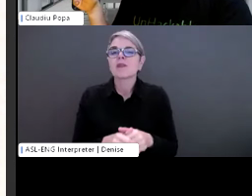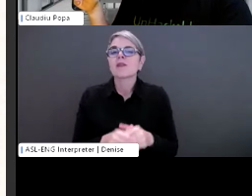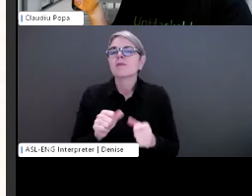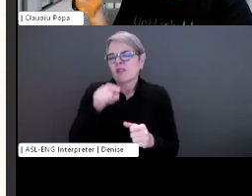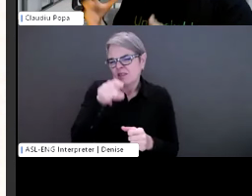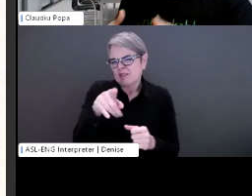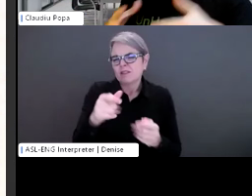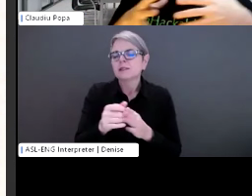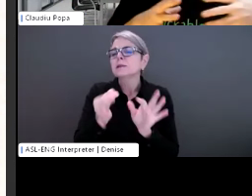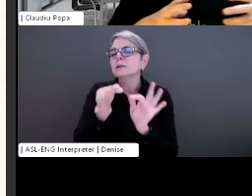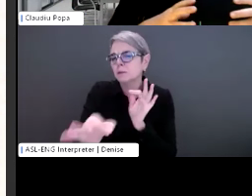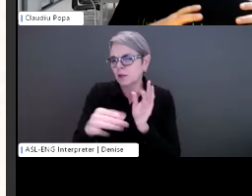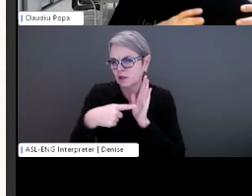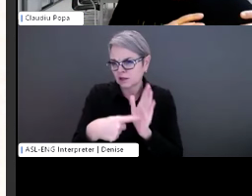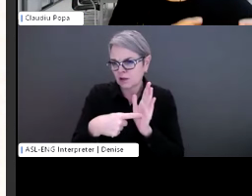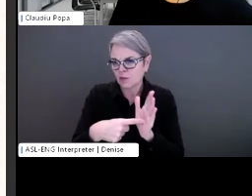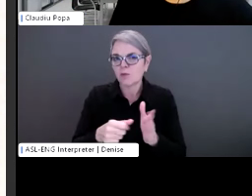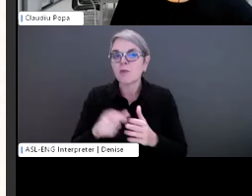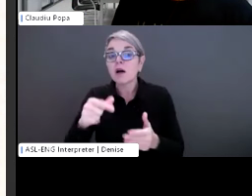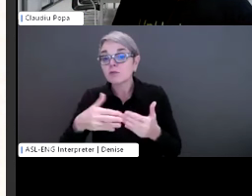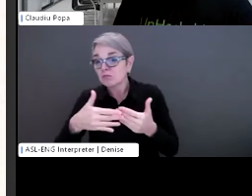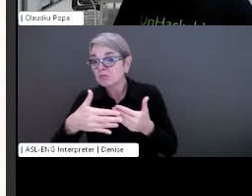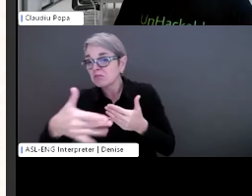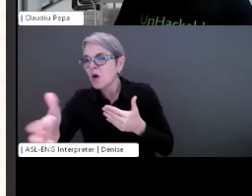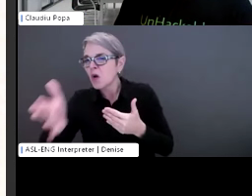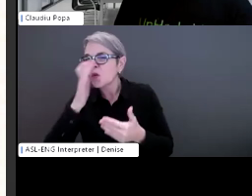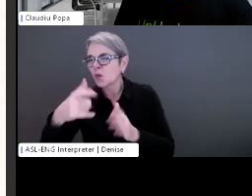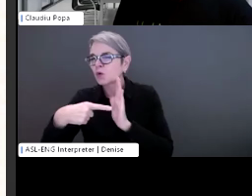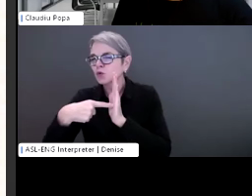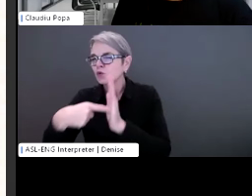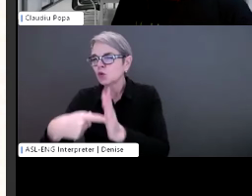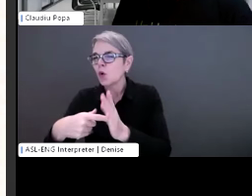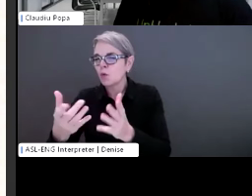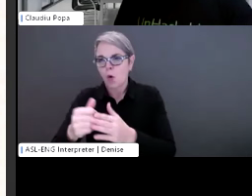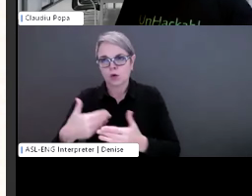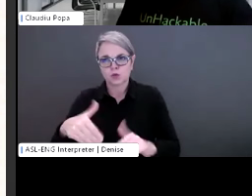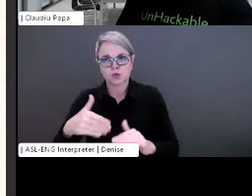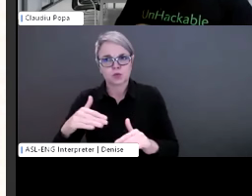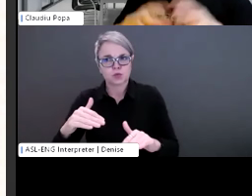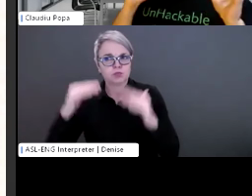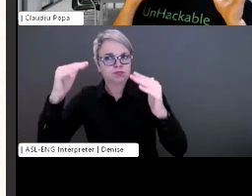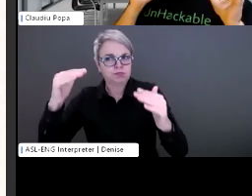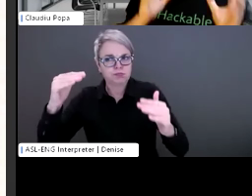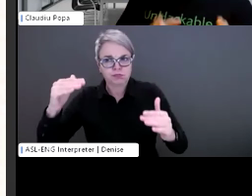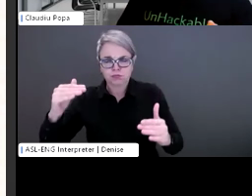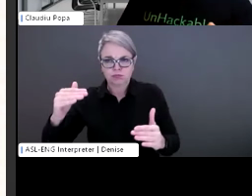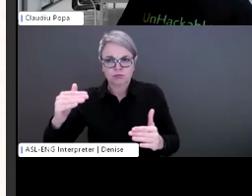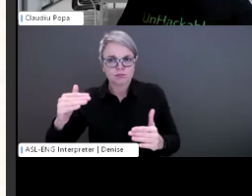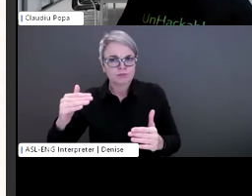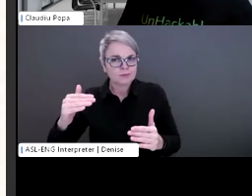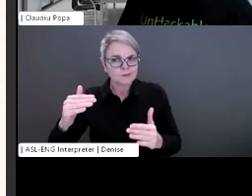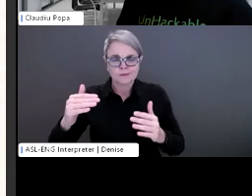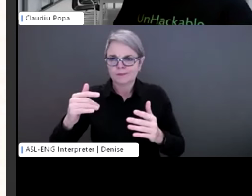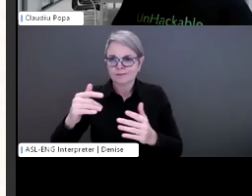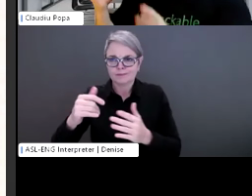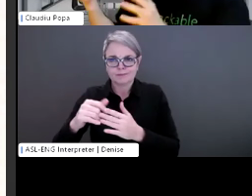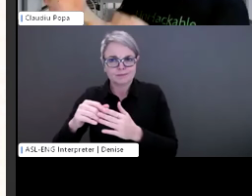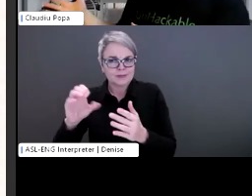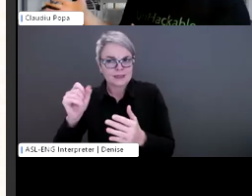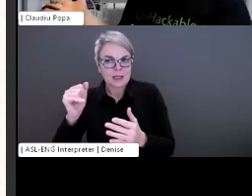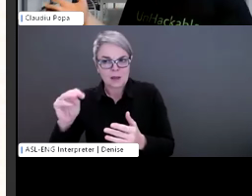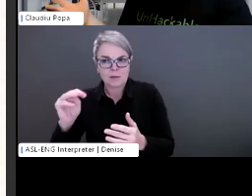sophisticated. You're still going to see the unsophisticated scams, however. So don't be fooled just because you're seeing unsophisticated